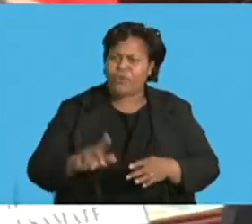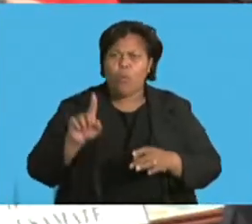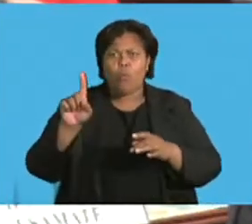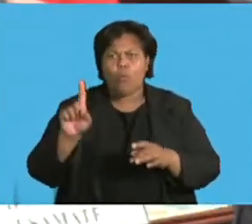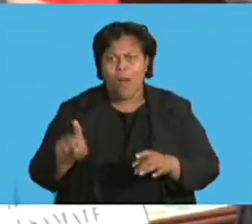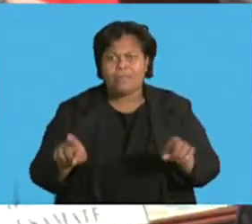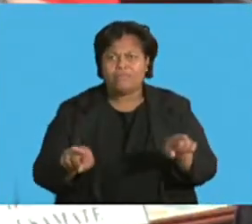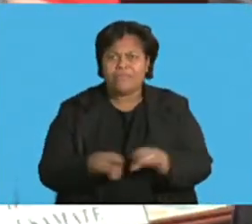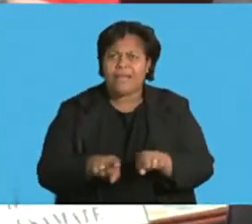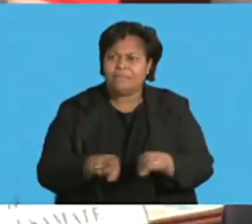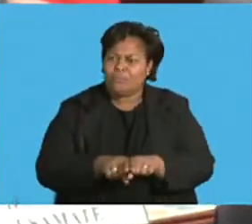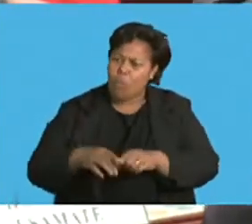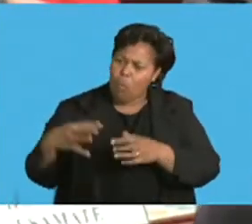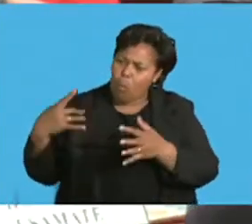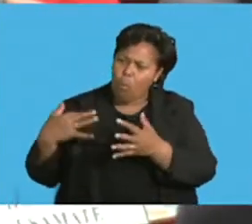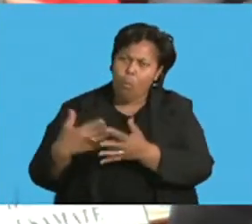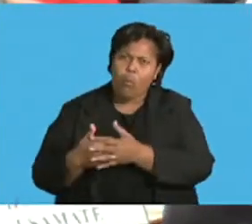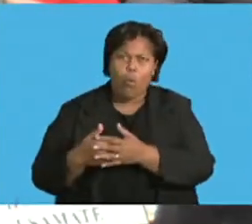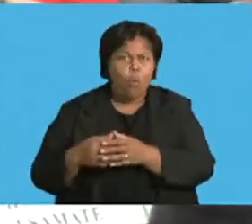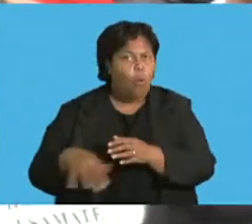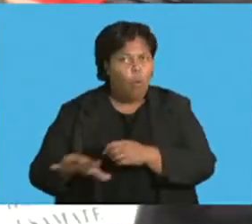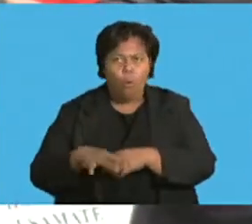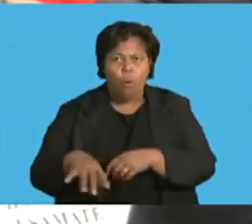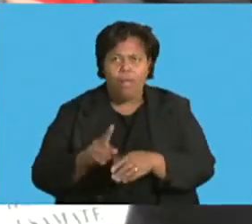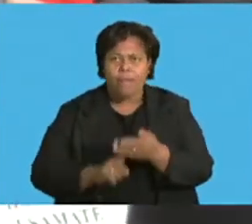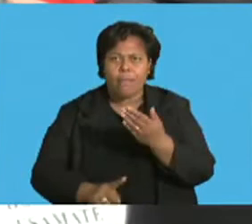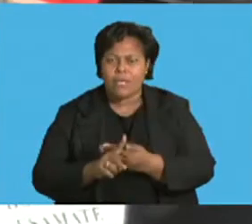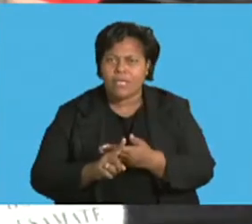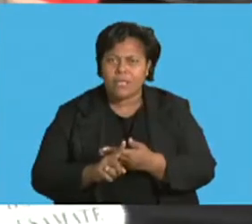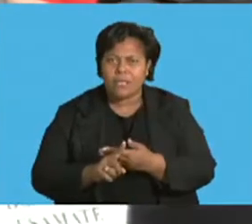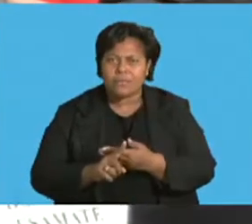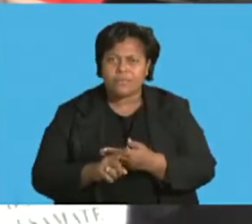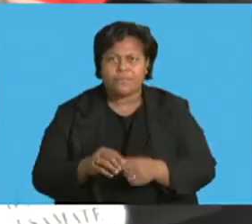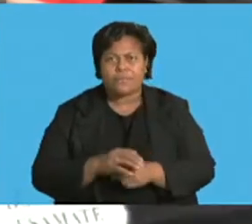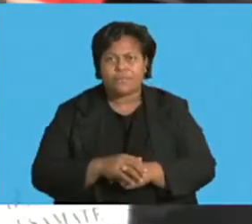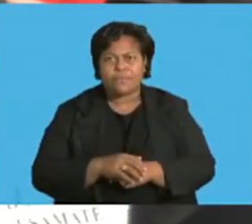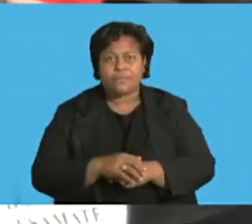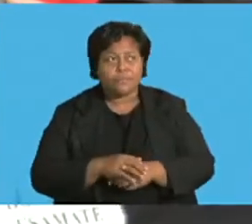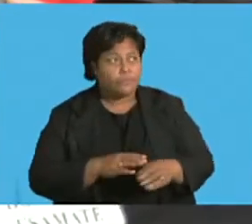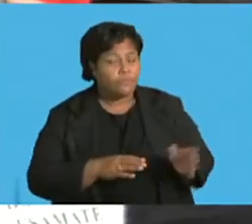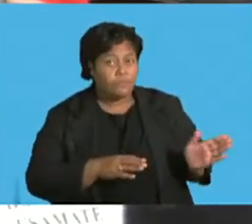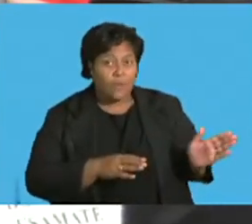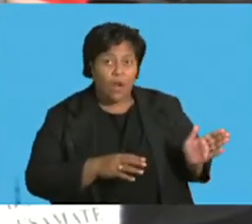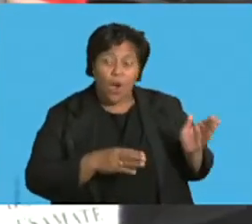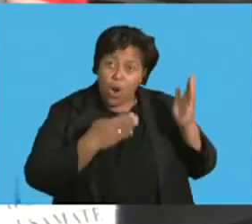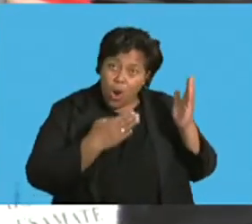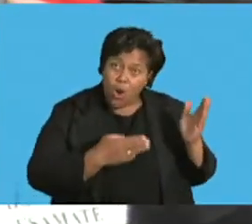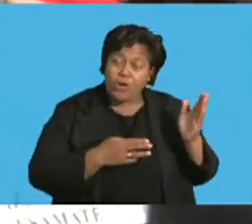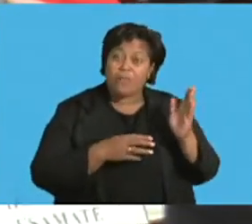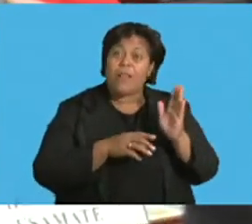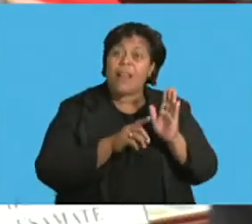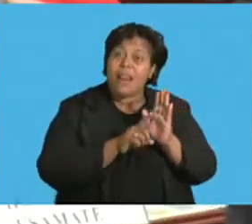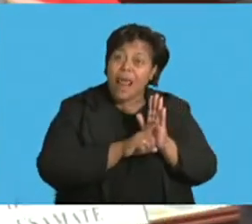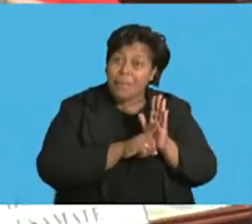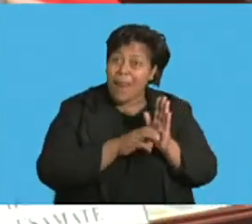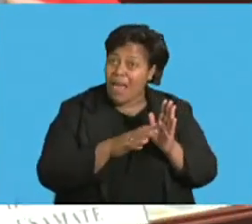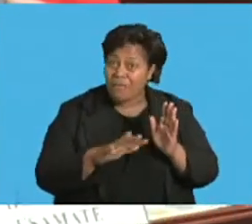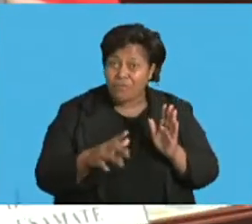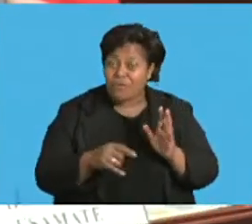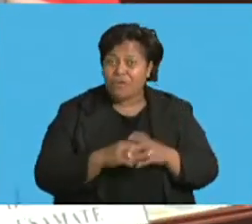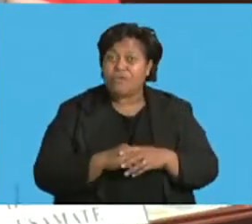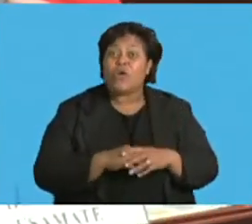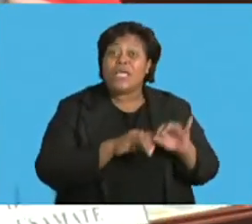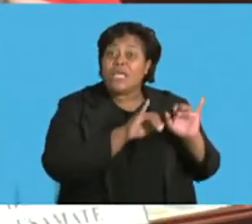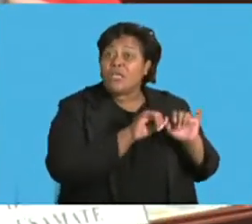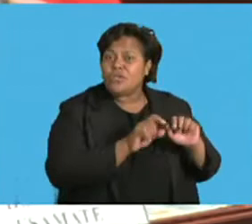incorrect. Honourable Lalam Balavu's matter was about the fact that the very institution of the legislature was being attacked, which is